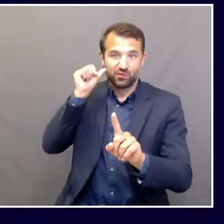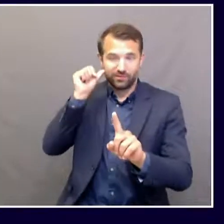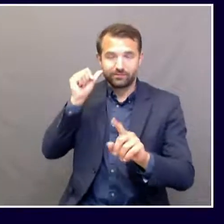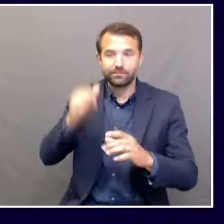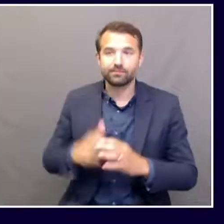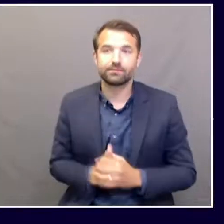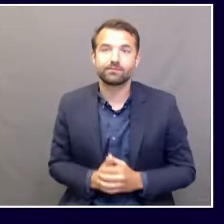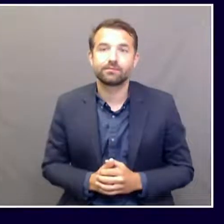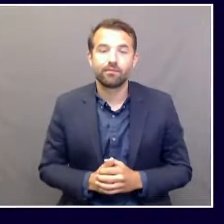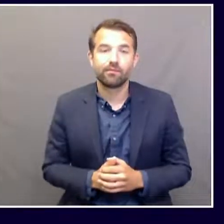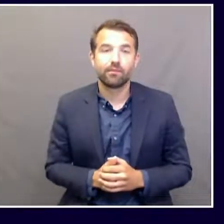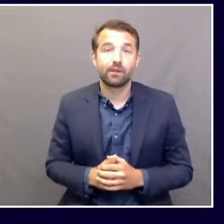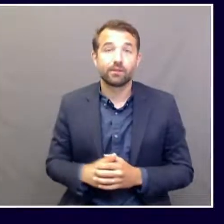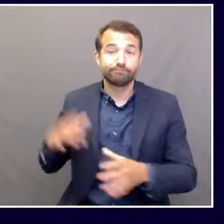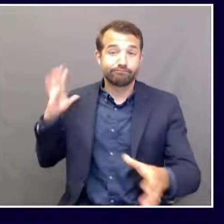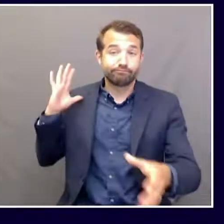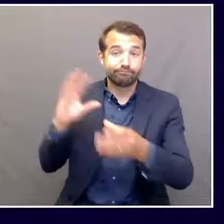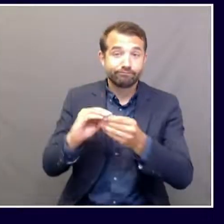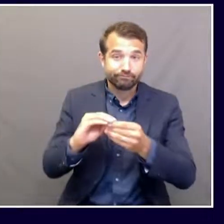Cumulatively,